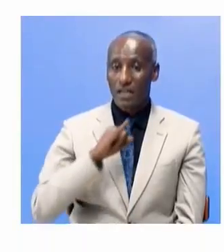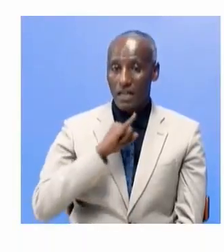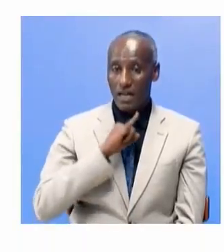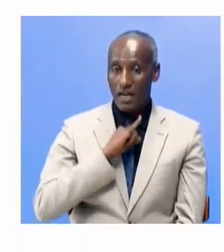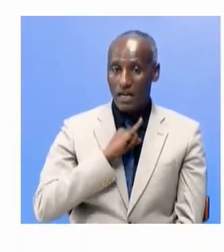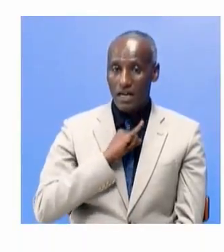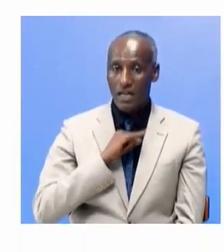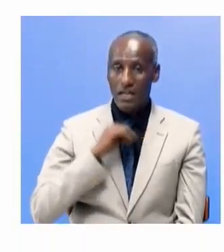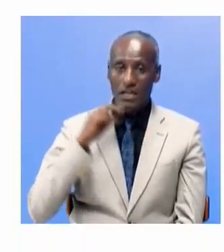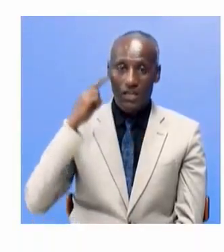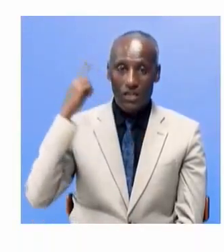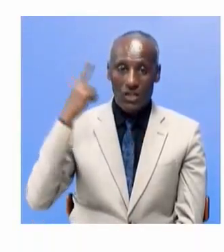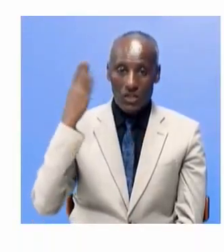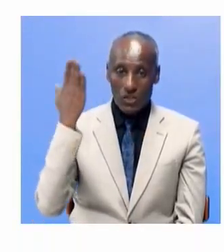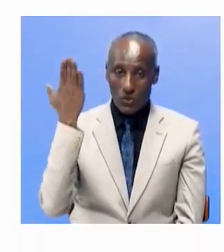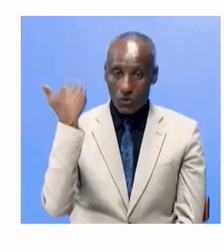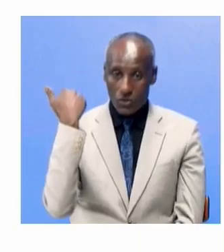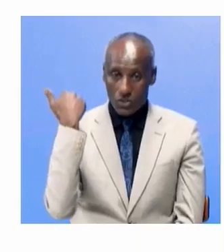I